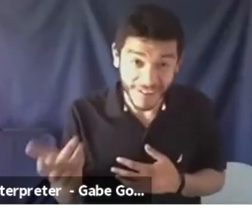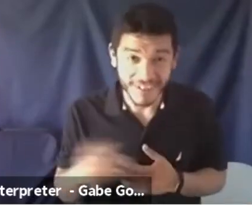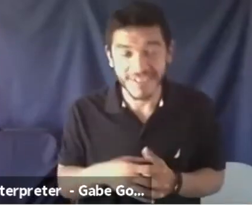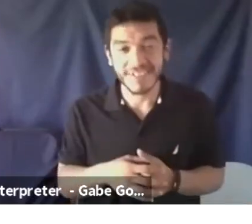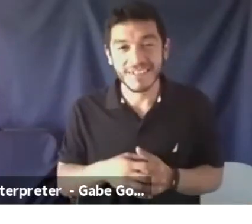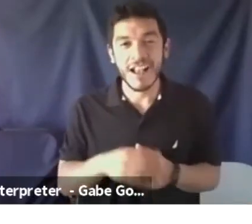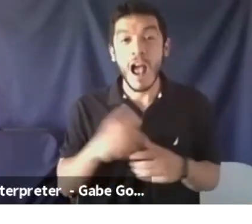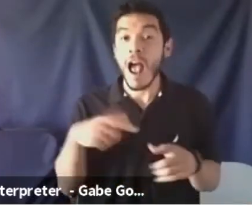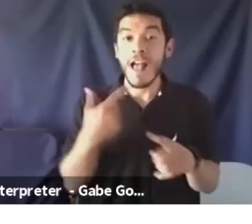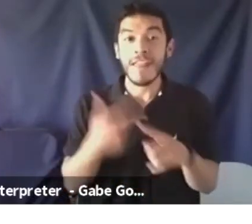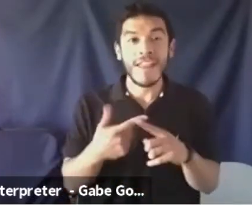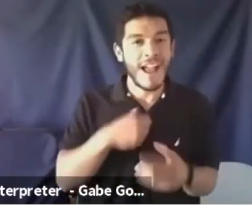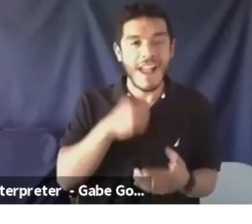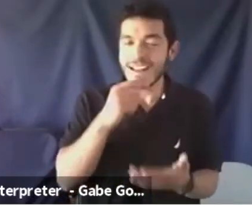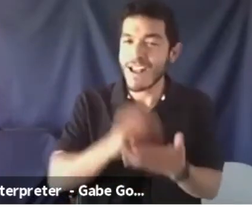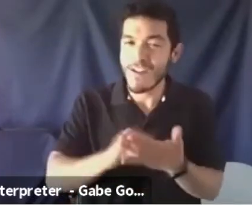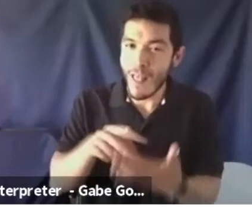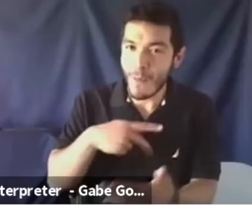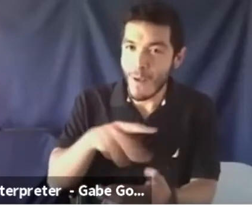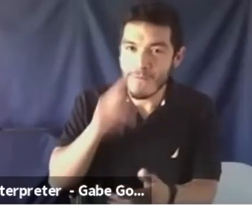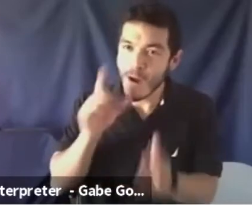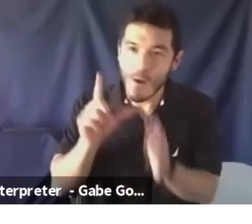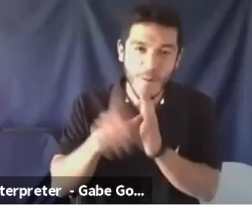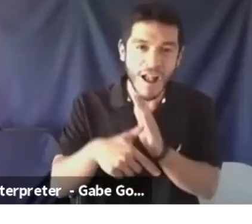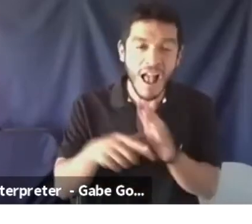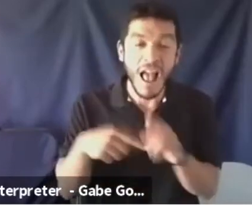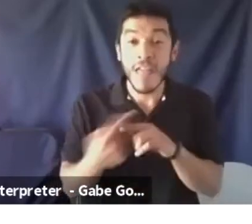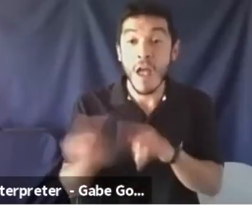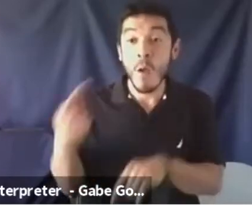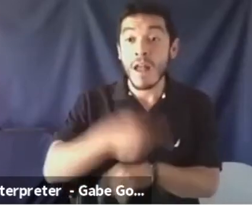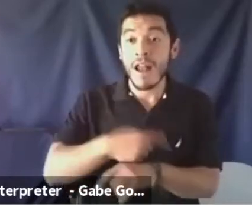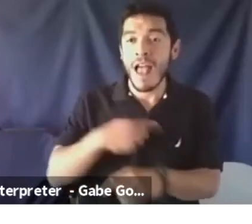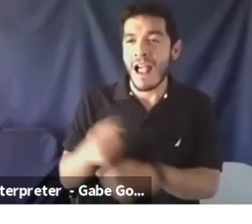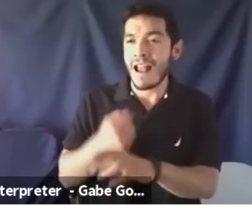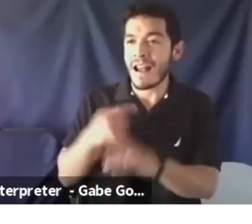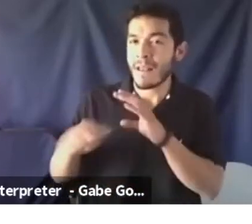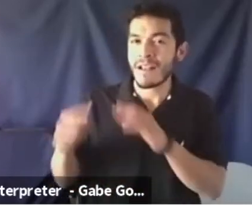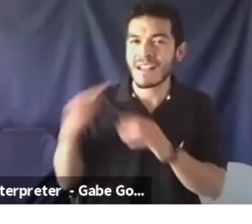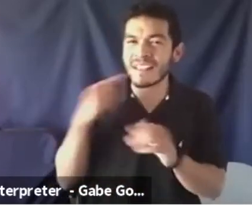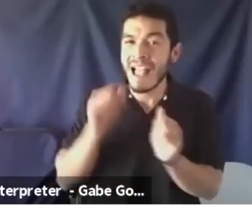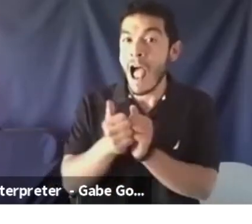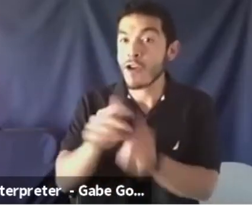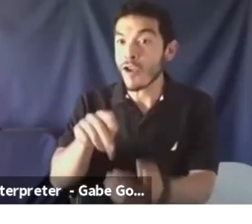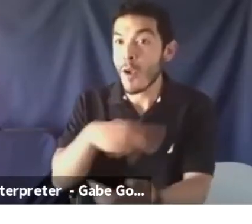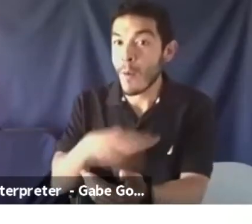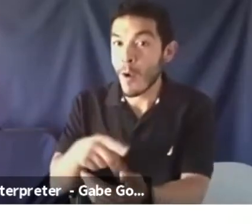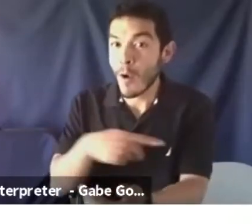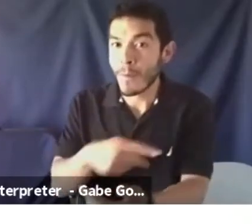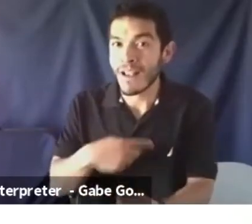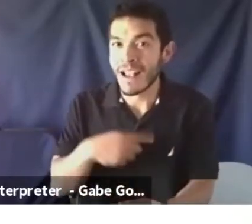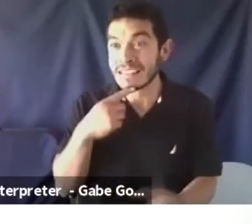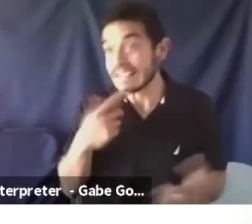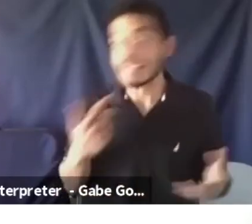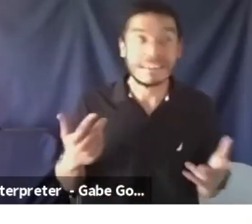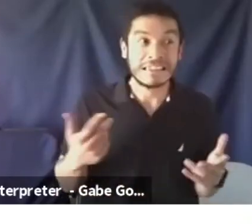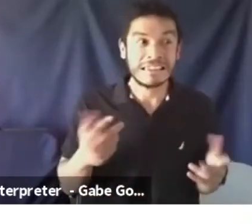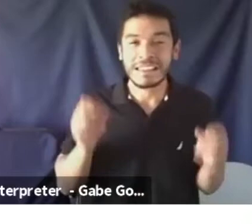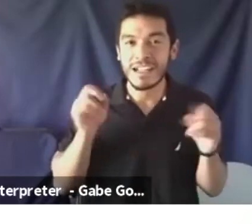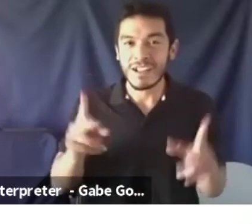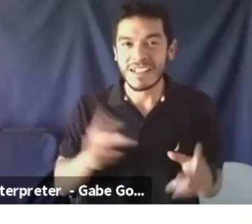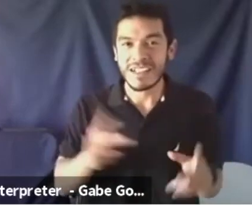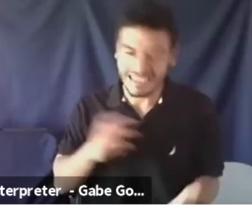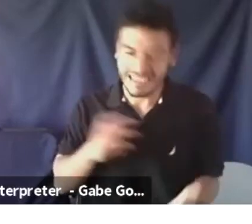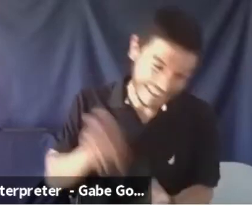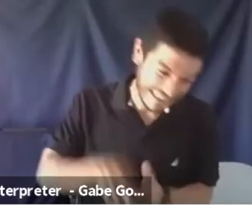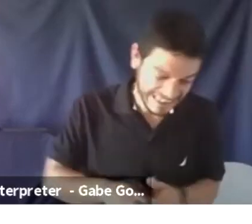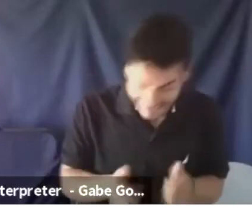I didn't write the poem for a while. Then one day I get an email saying, oh, how's that poem coming? And I was like, yeesh. So I like sat and put my head down to the